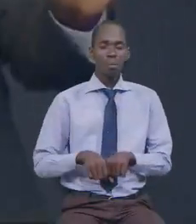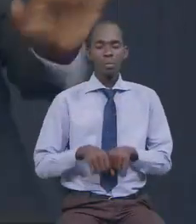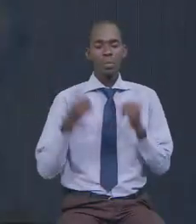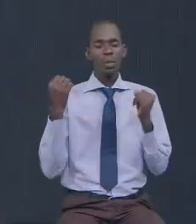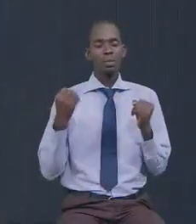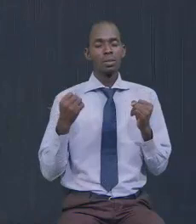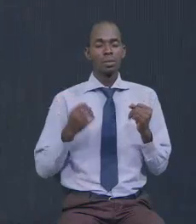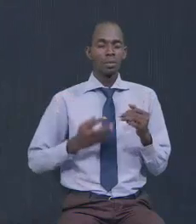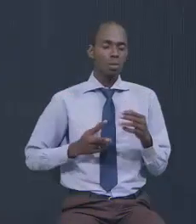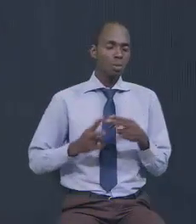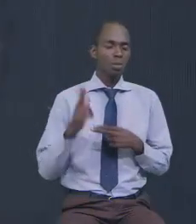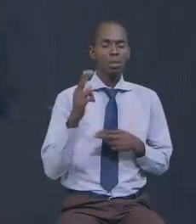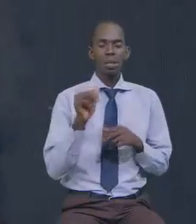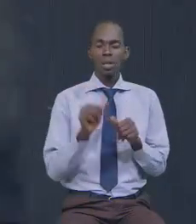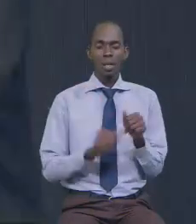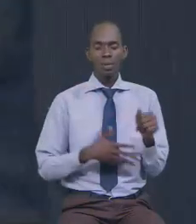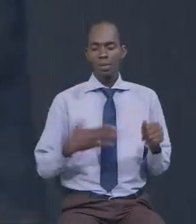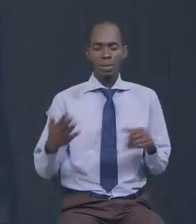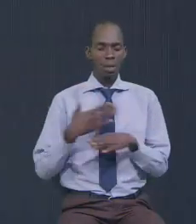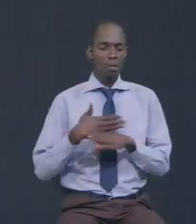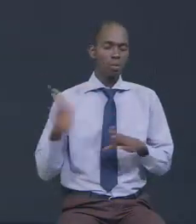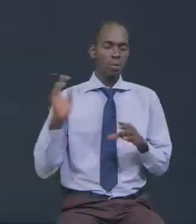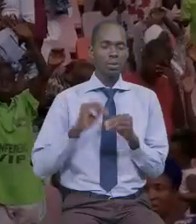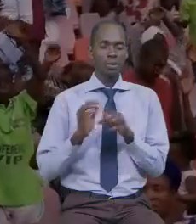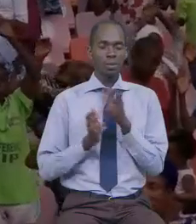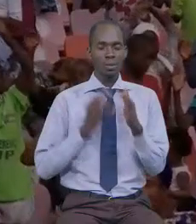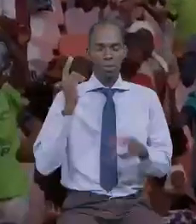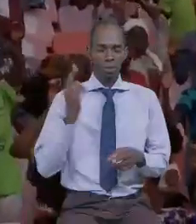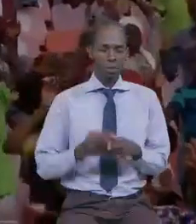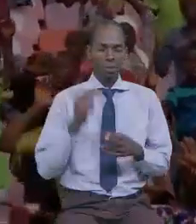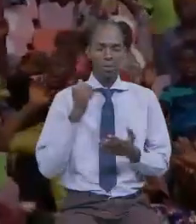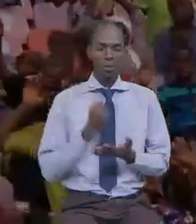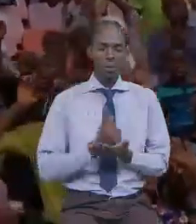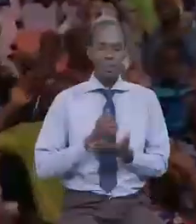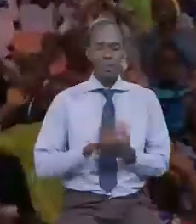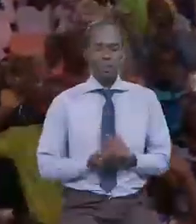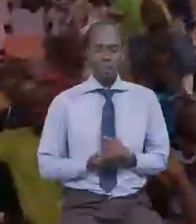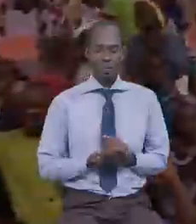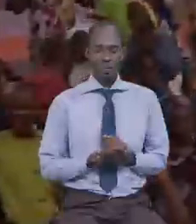cut everything away in Jesus' name.